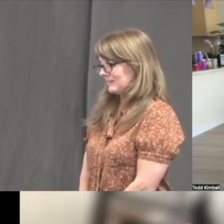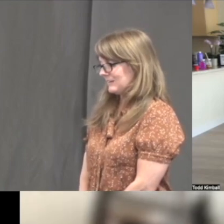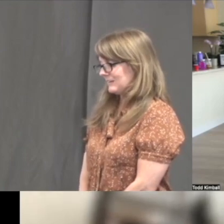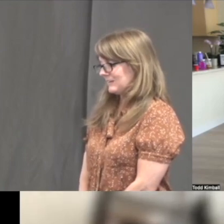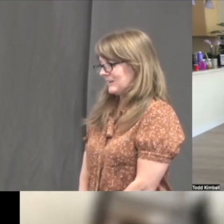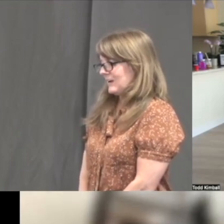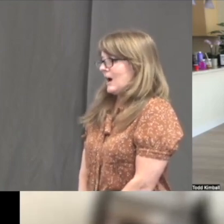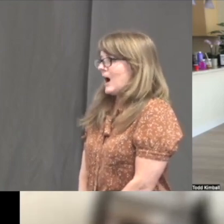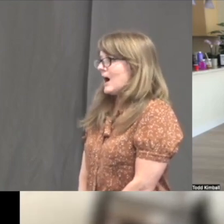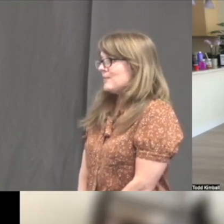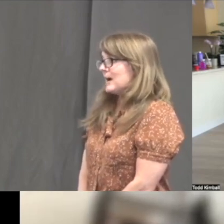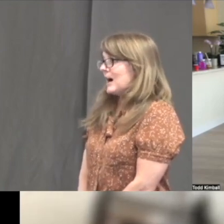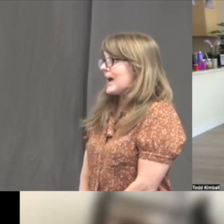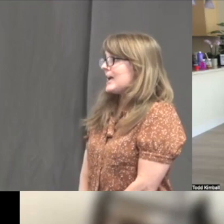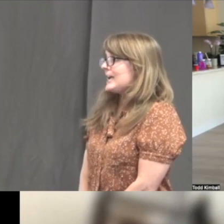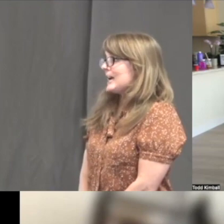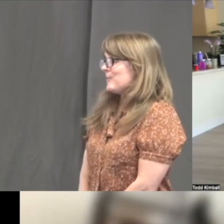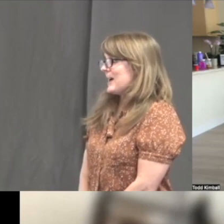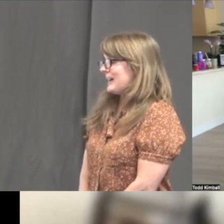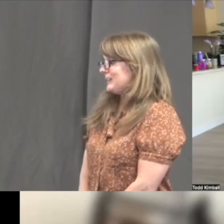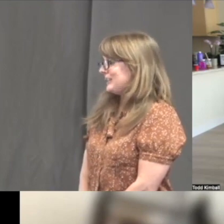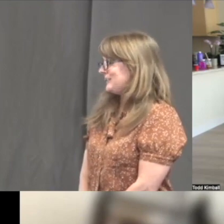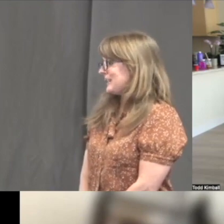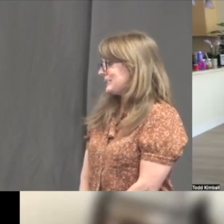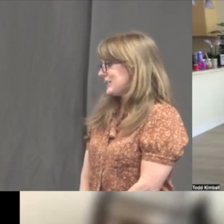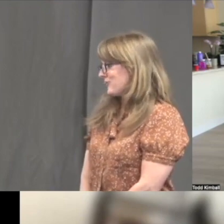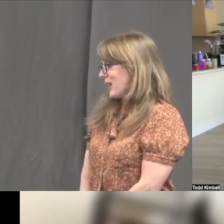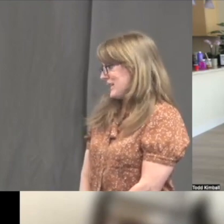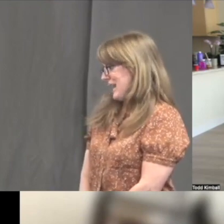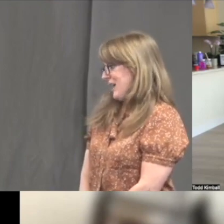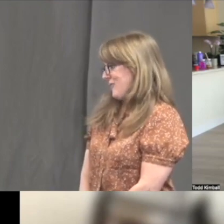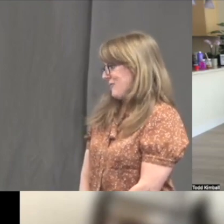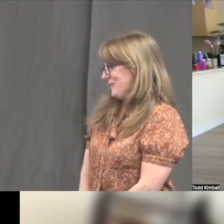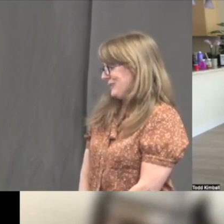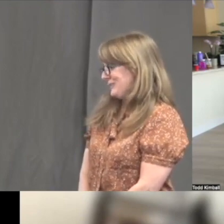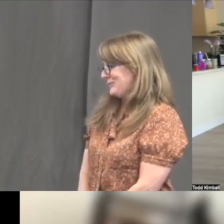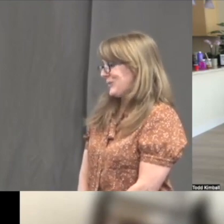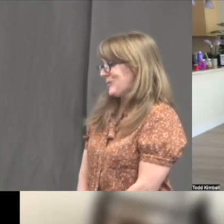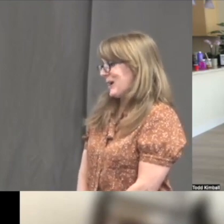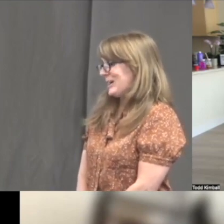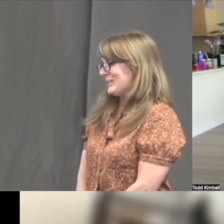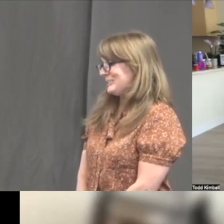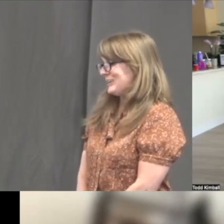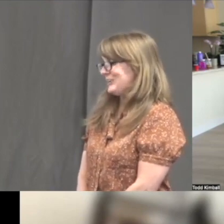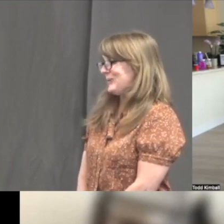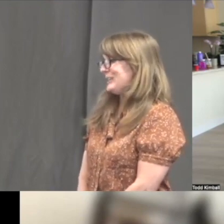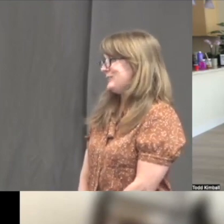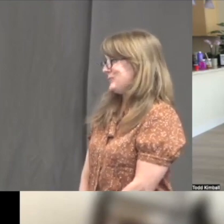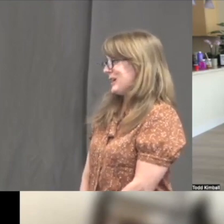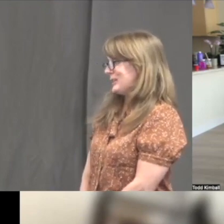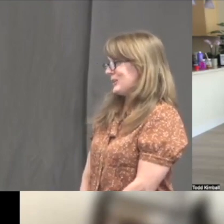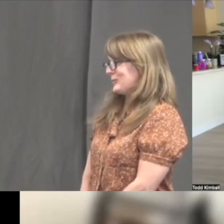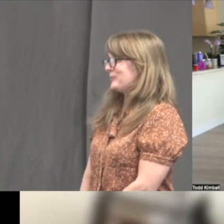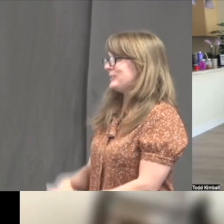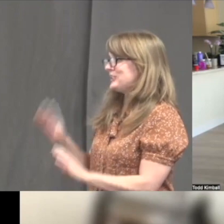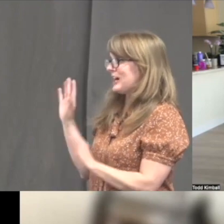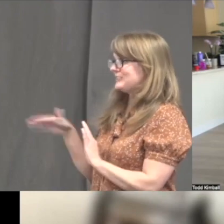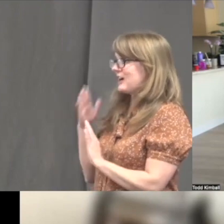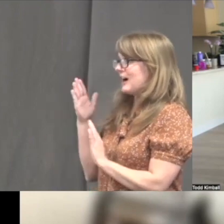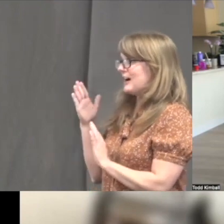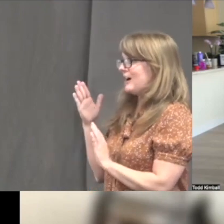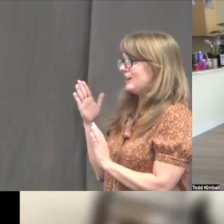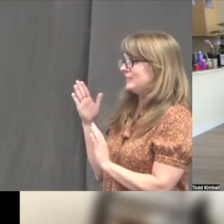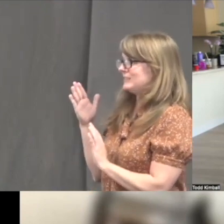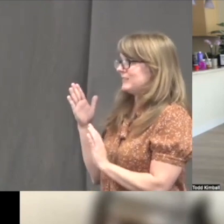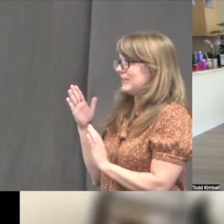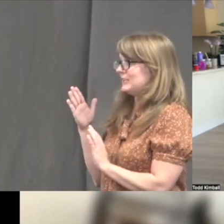with? I am analyzing that data right now. So I can tell you I do not know because we just